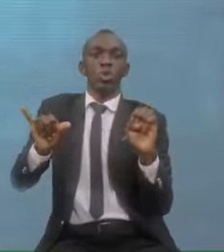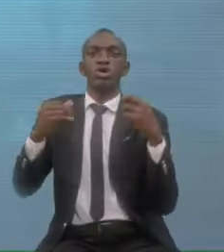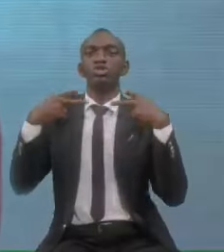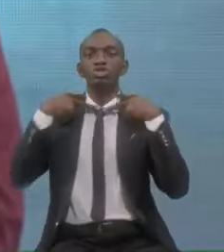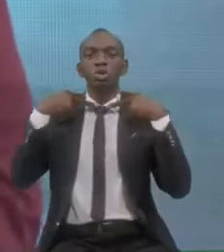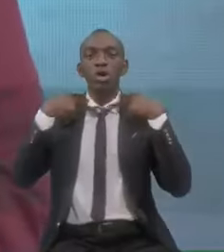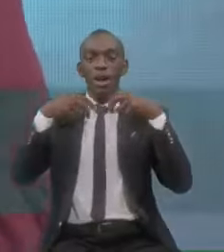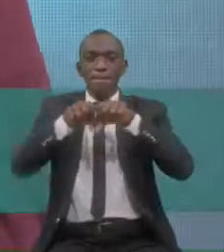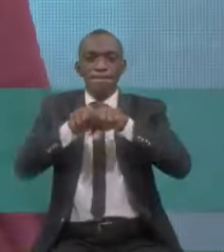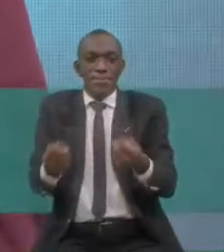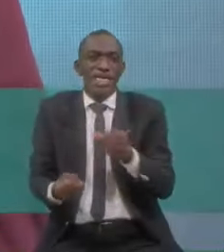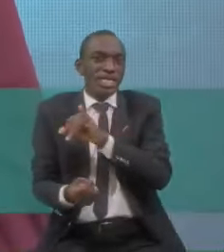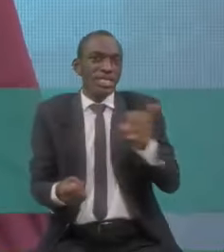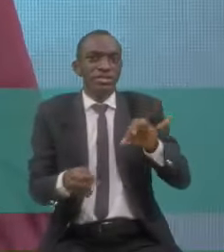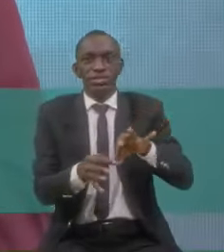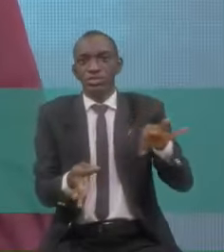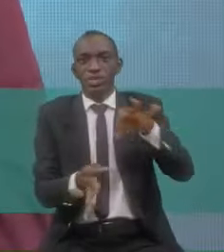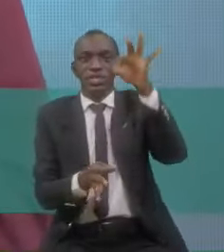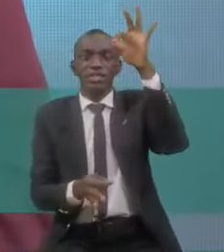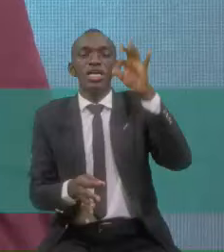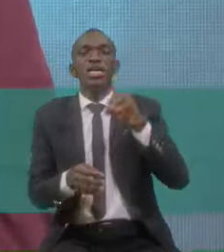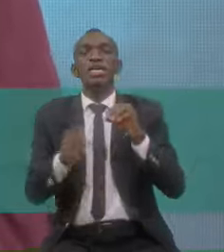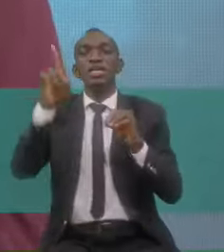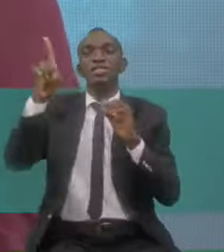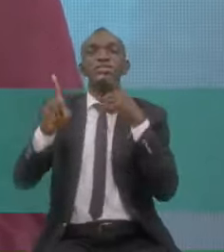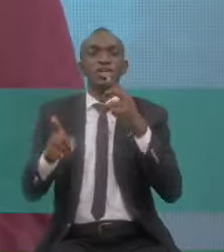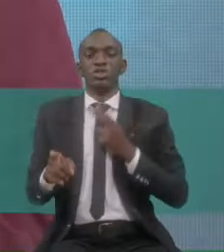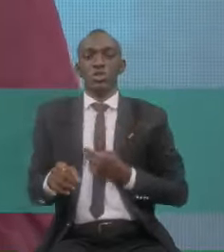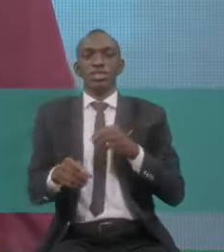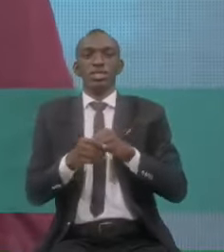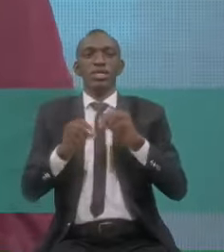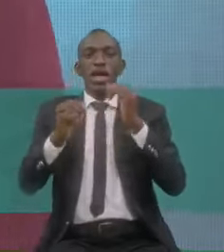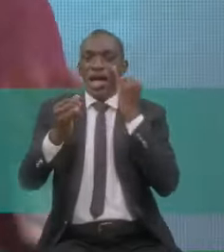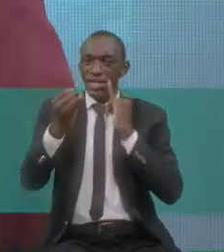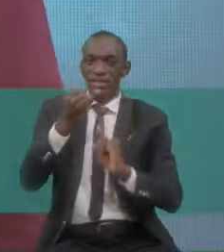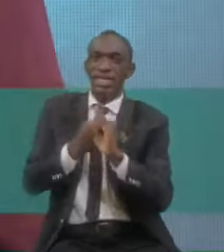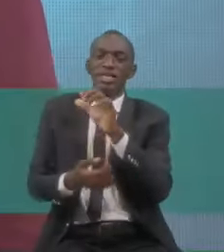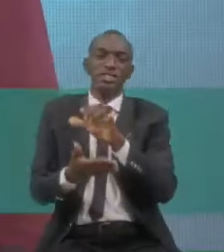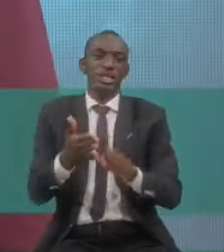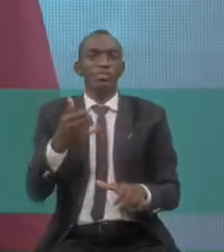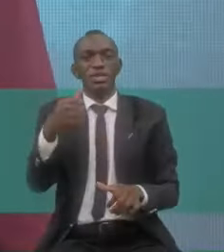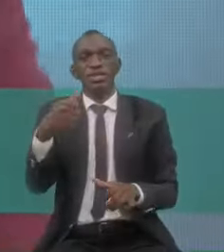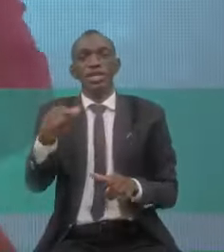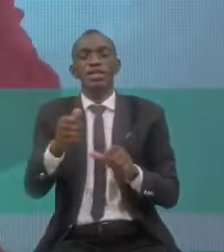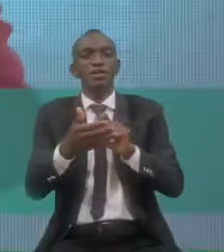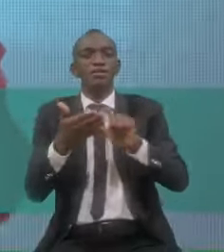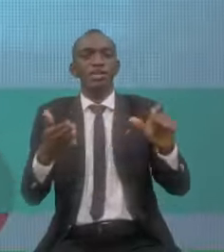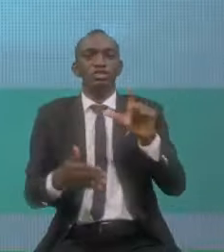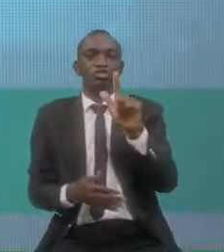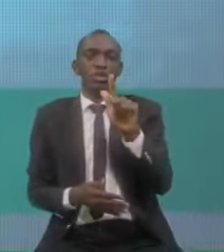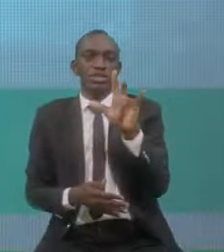yoke-breaking spirit. It tells us in Isaiah chapter 10, verse 27,